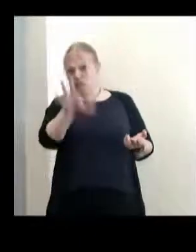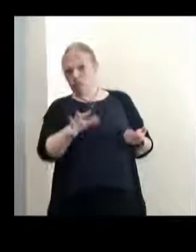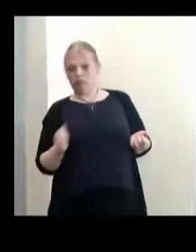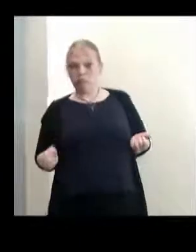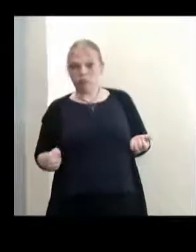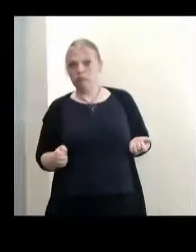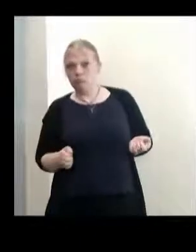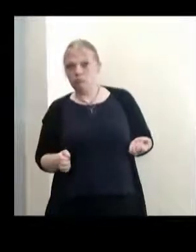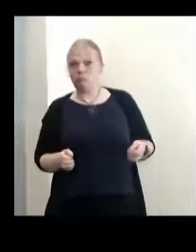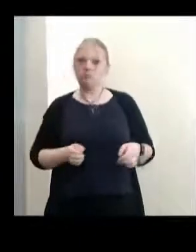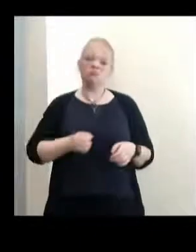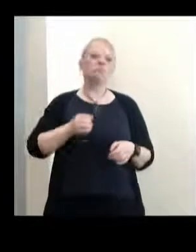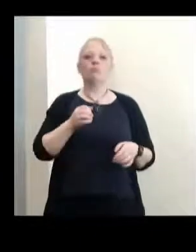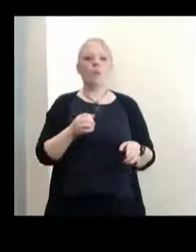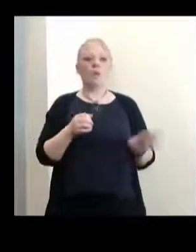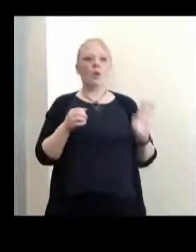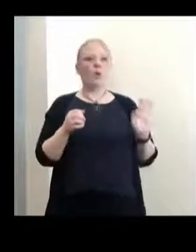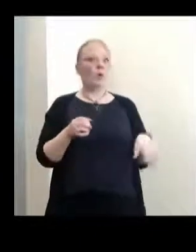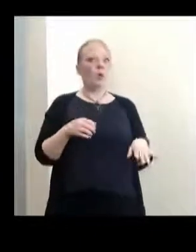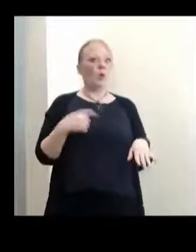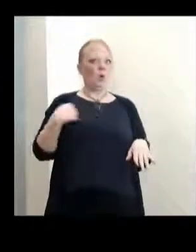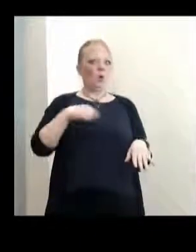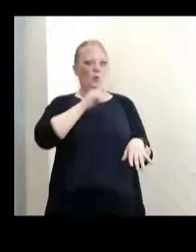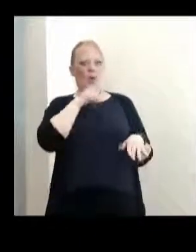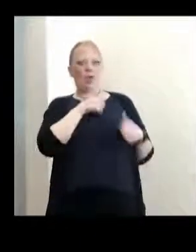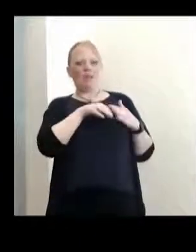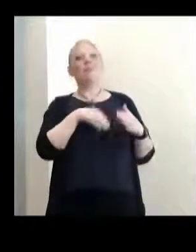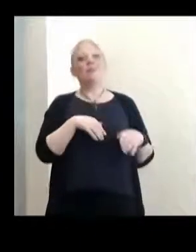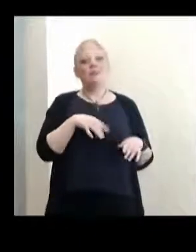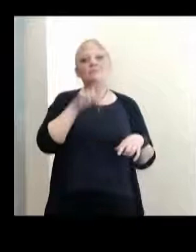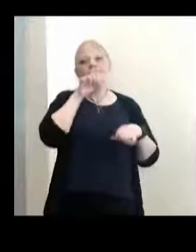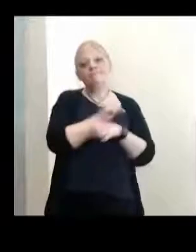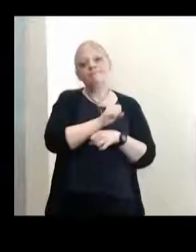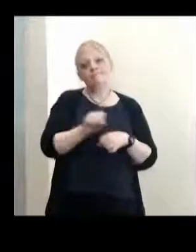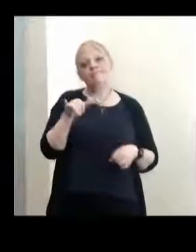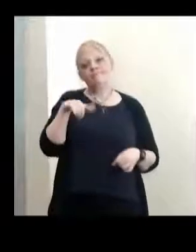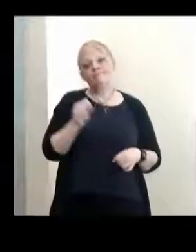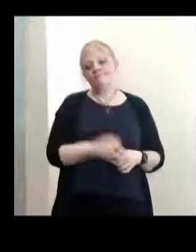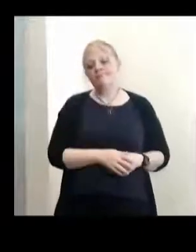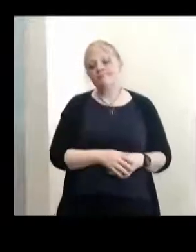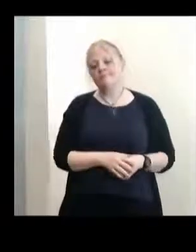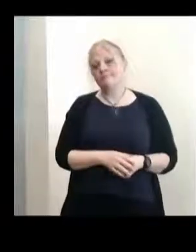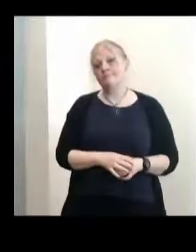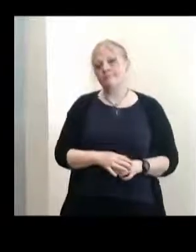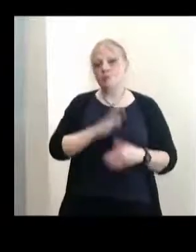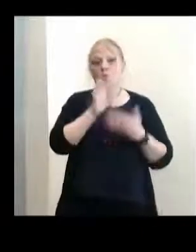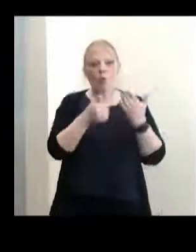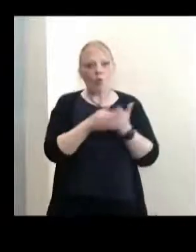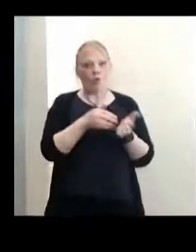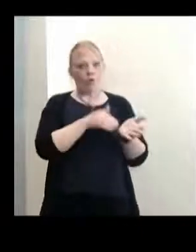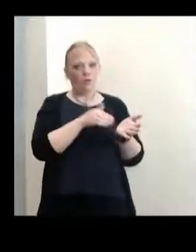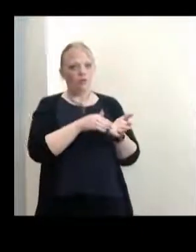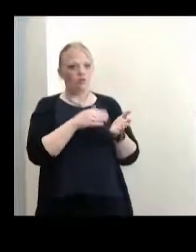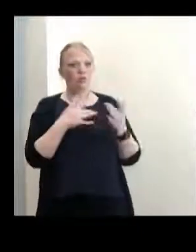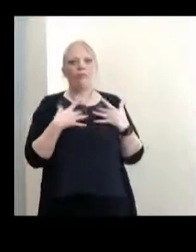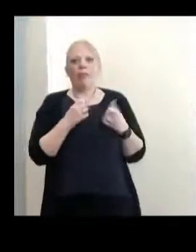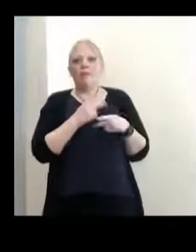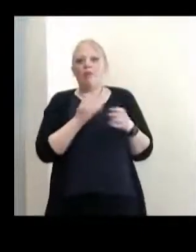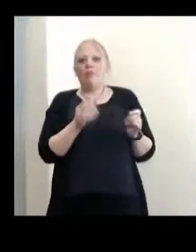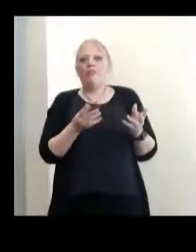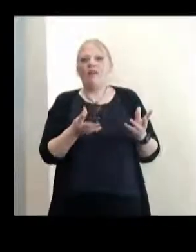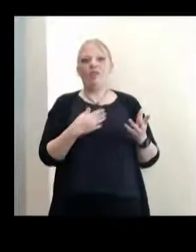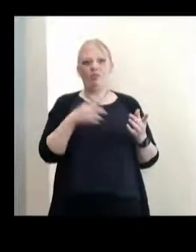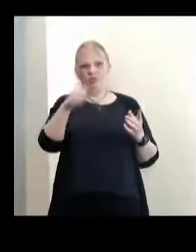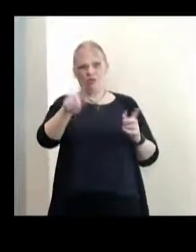who think we don't have access to the system. We actually do. And all healthcare providers do. And I think it's important that the